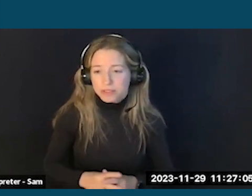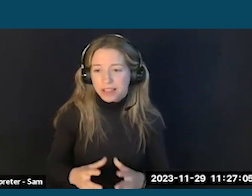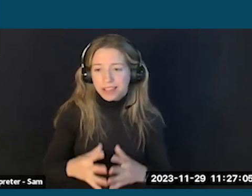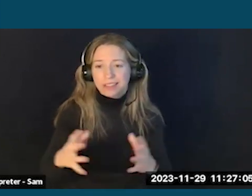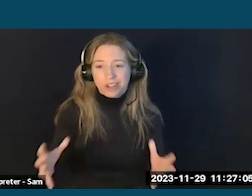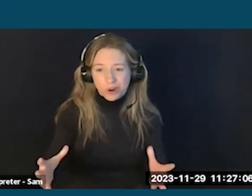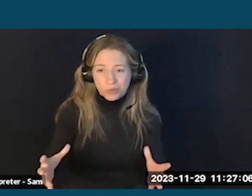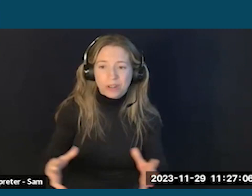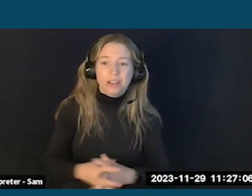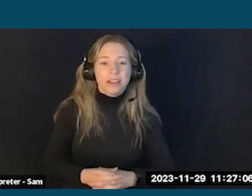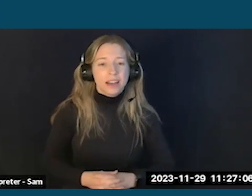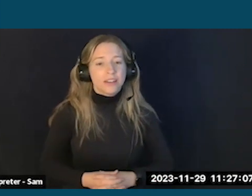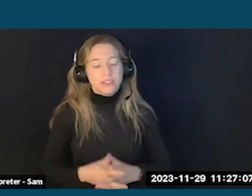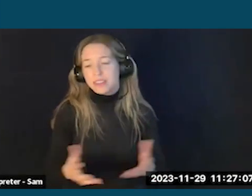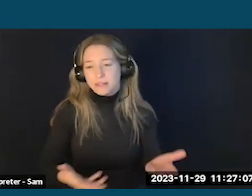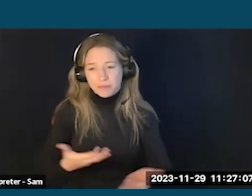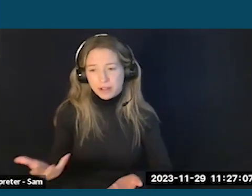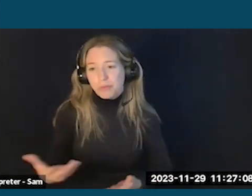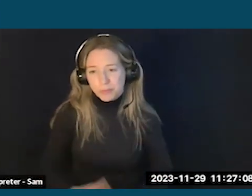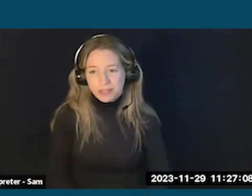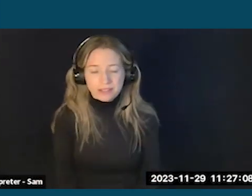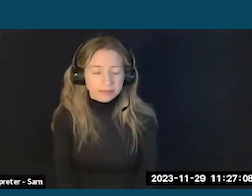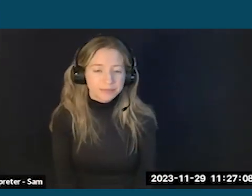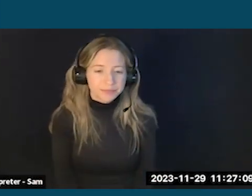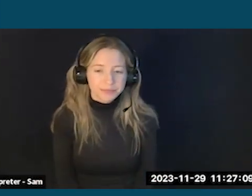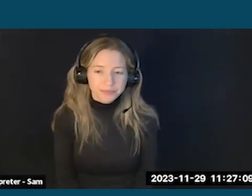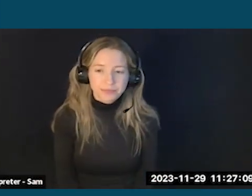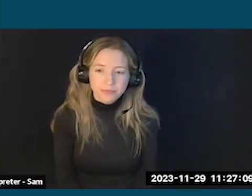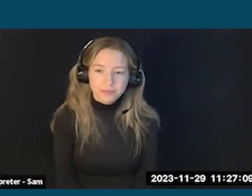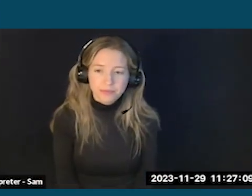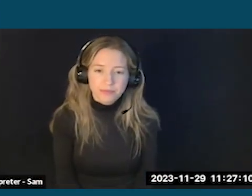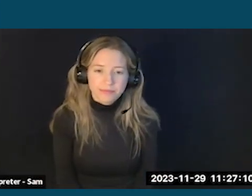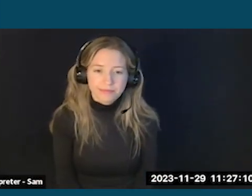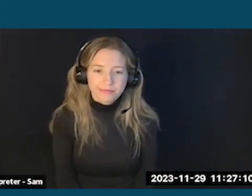help with setting the tone of the appointments.